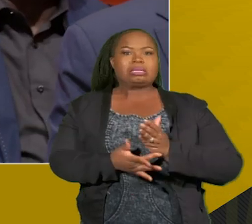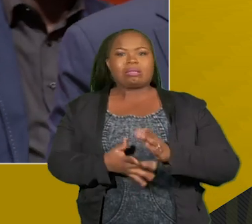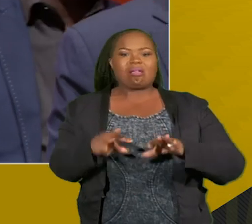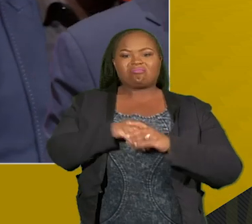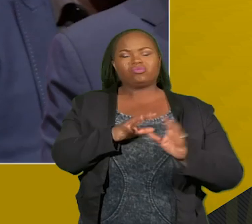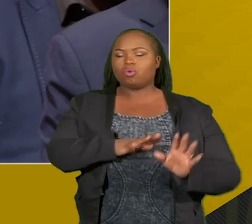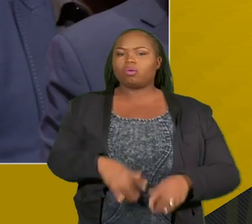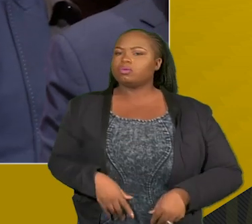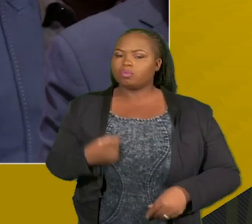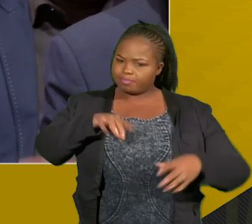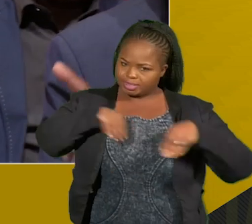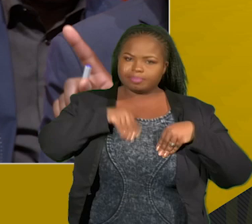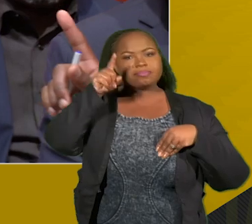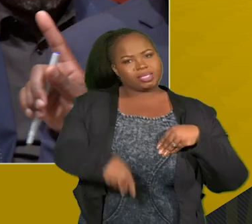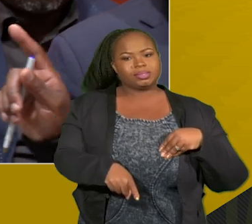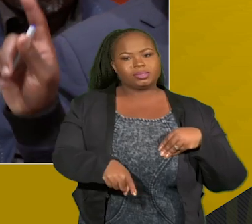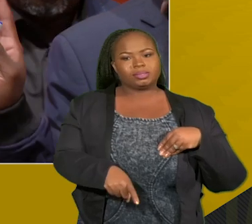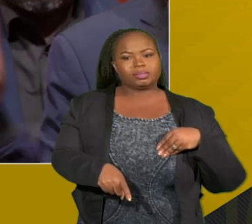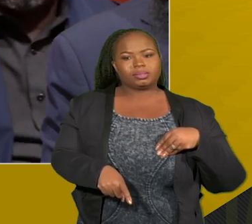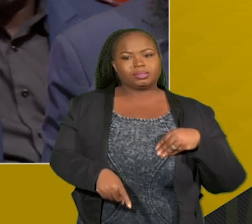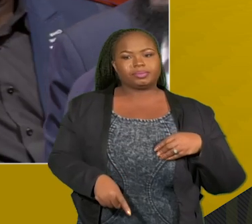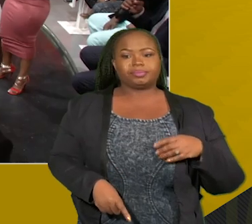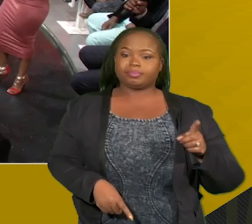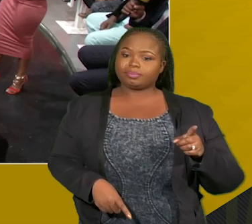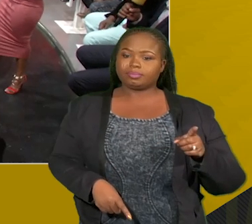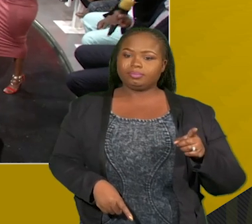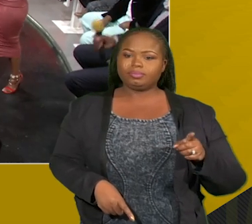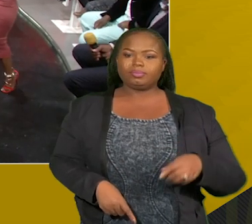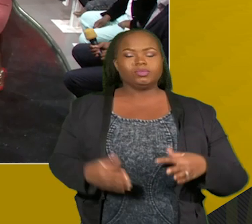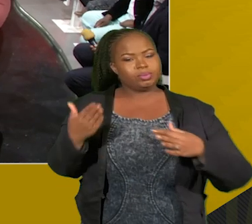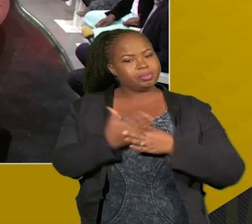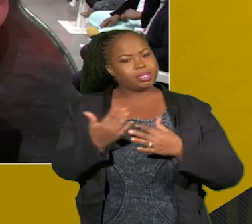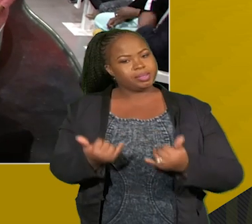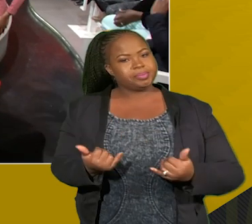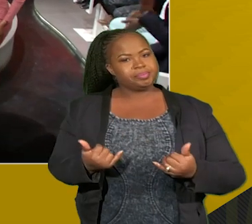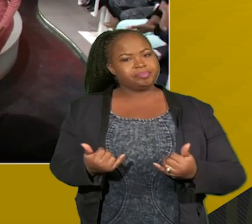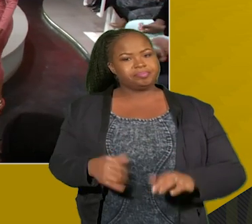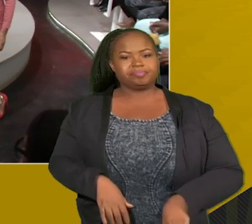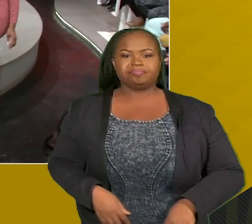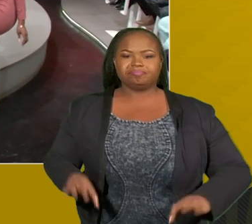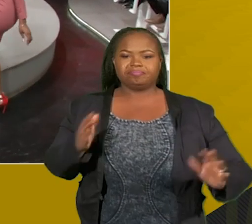technicalities here. We need to accept the majority of us. Okay. So Zoe Prekin Jengamanje.